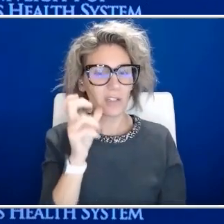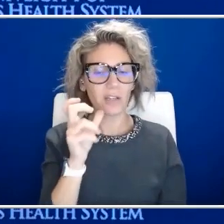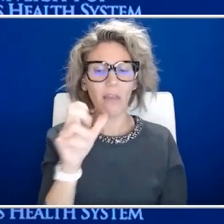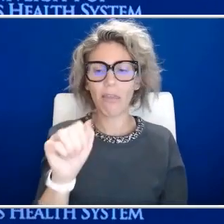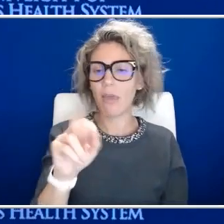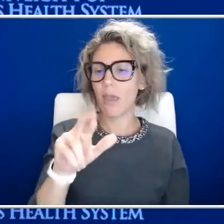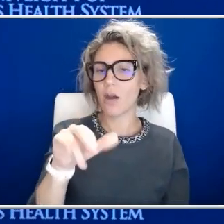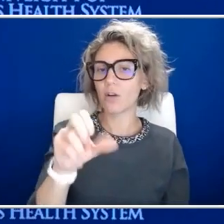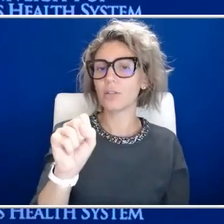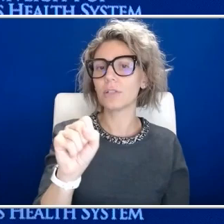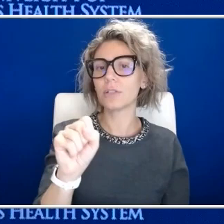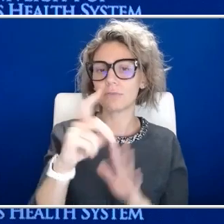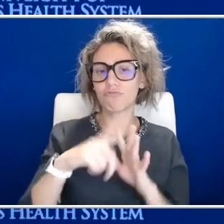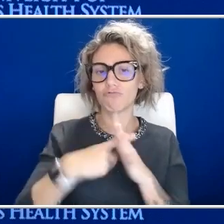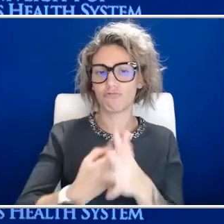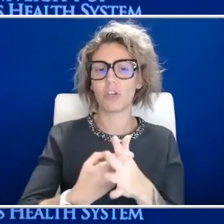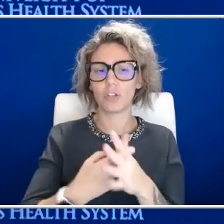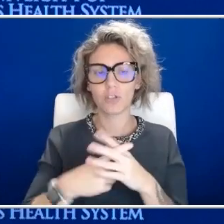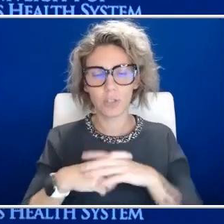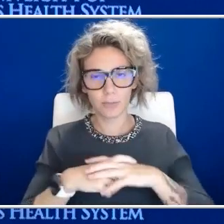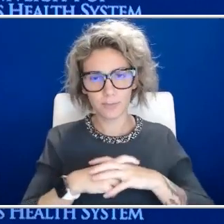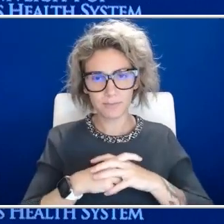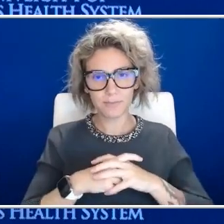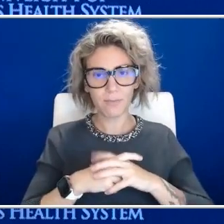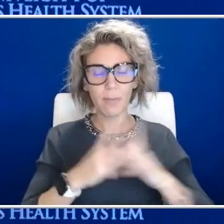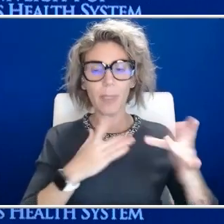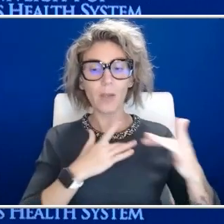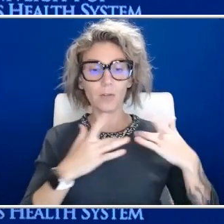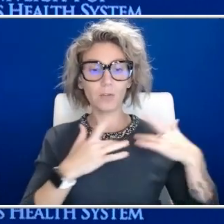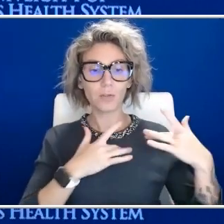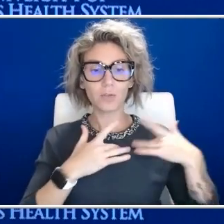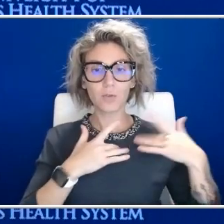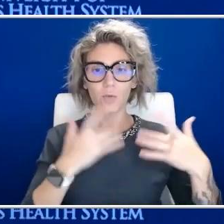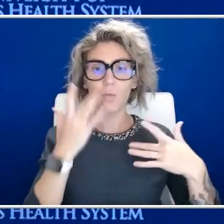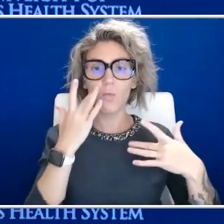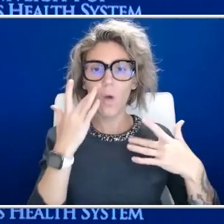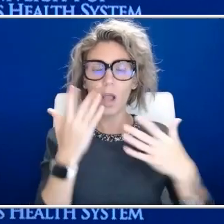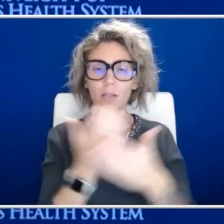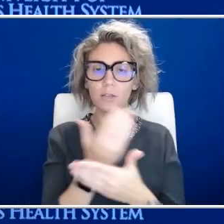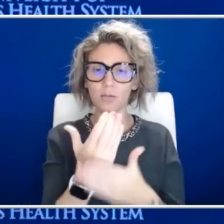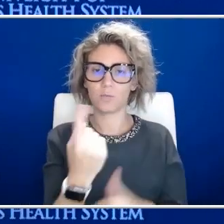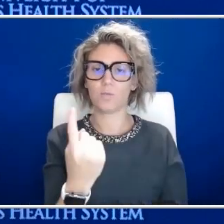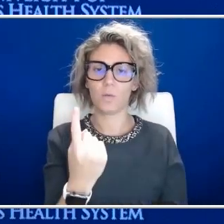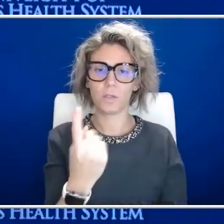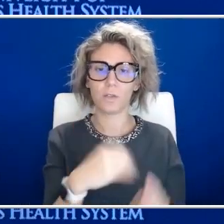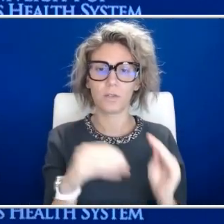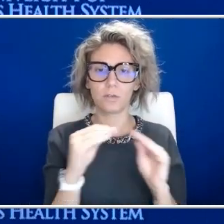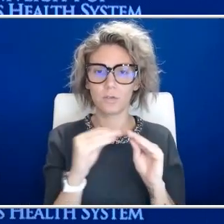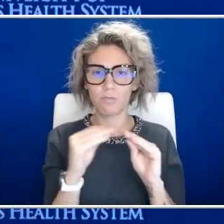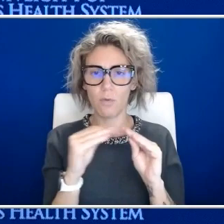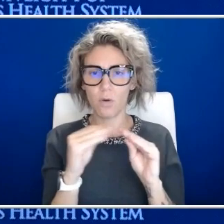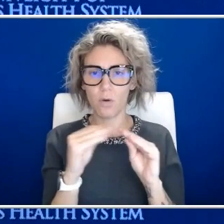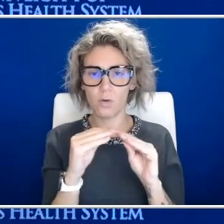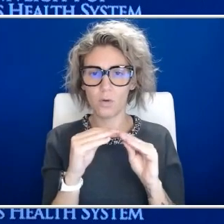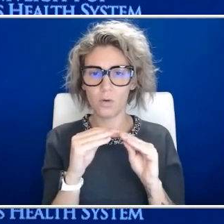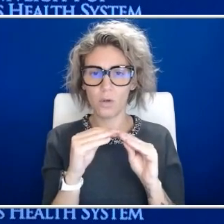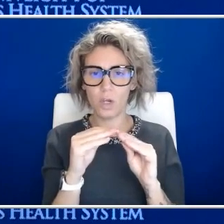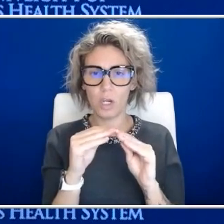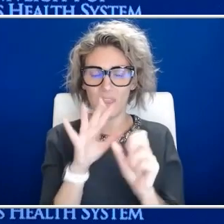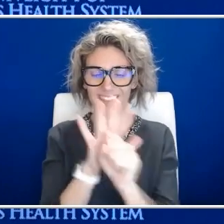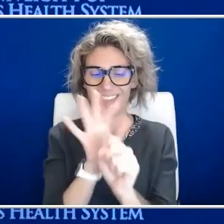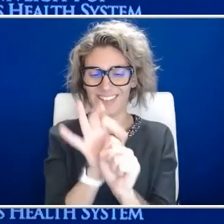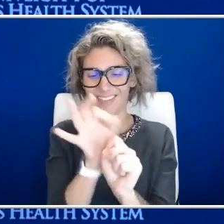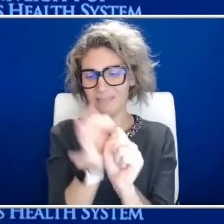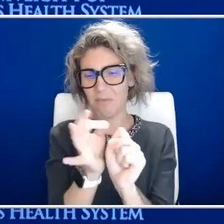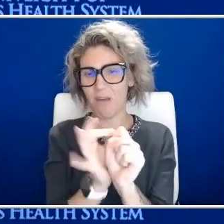originated. There is a concern because in this newest one there are more spike mutations over 30.